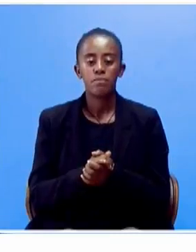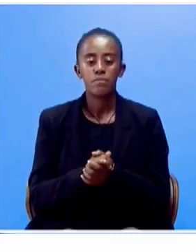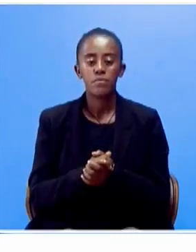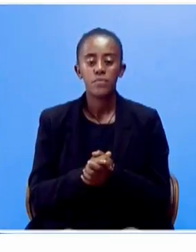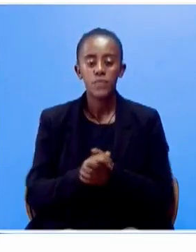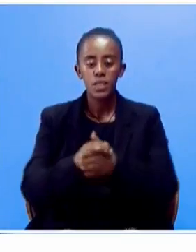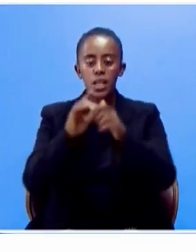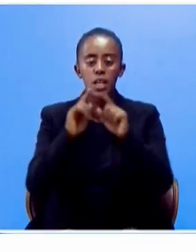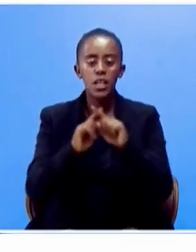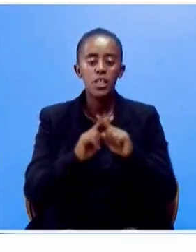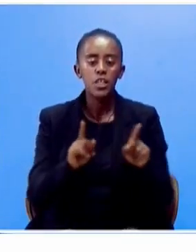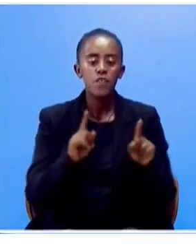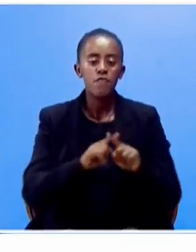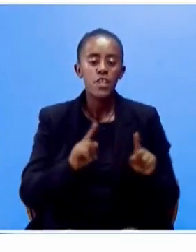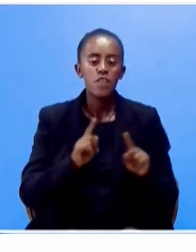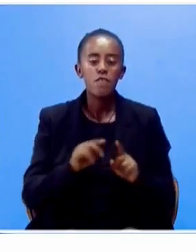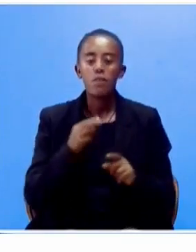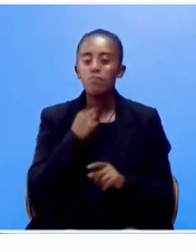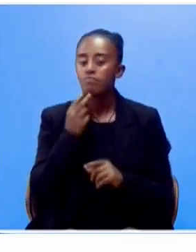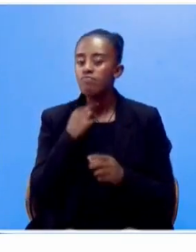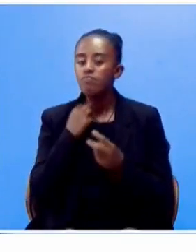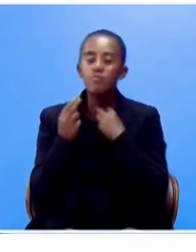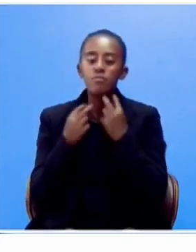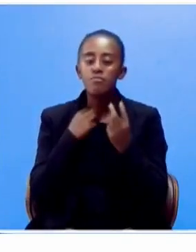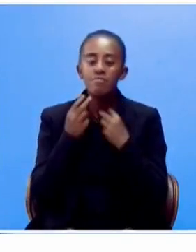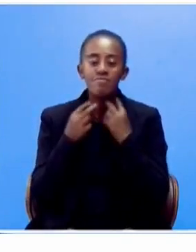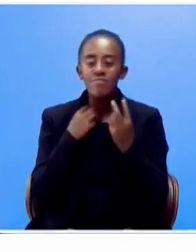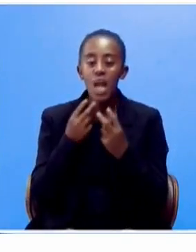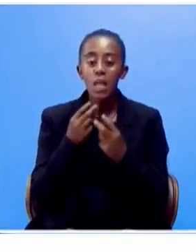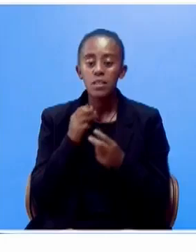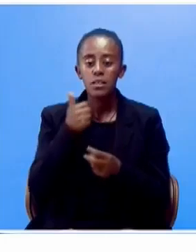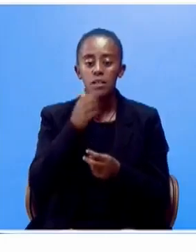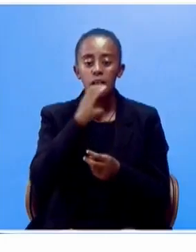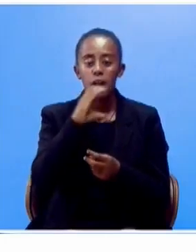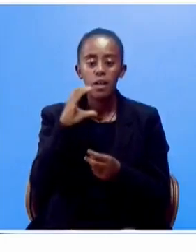different accents from movies. Different